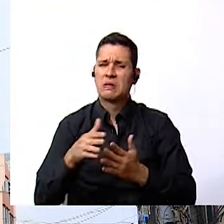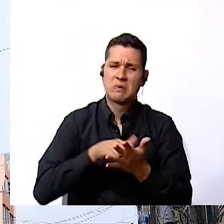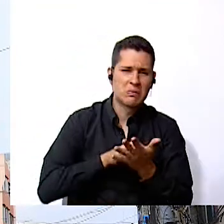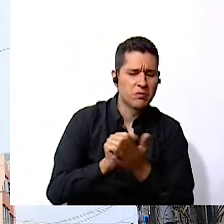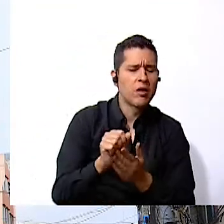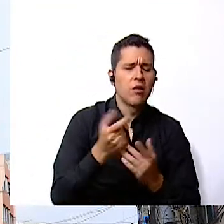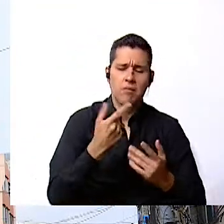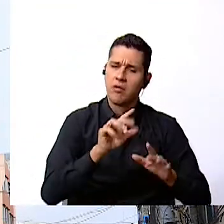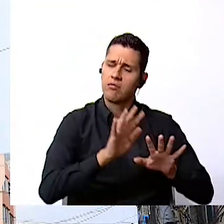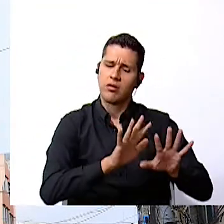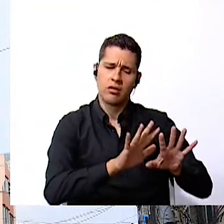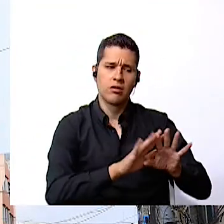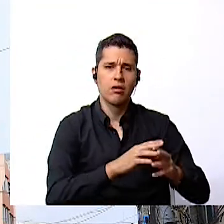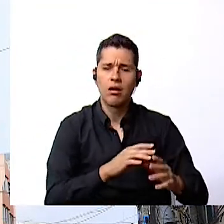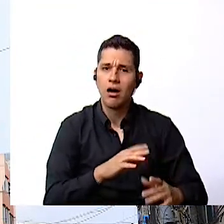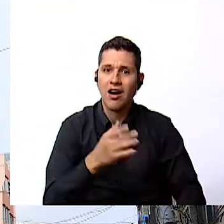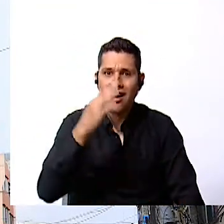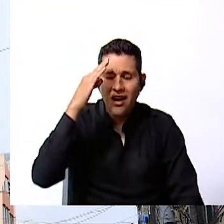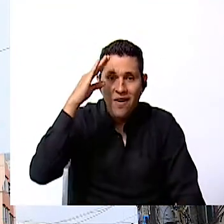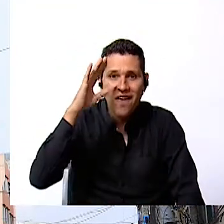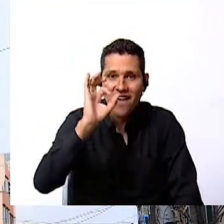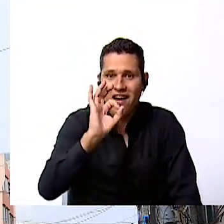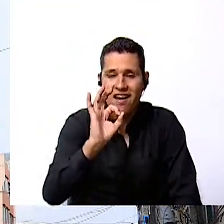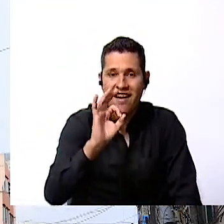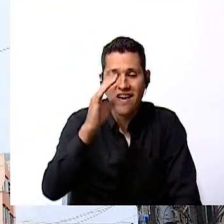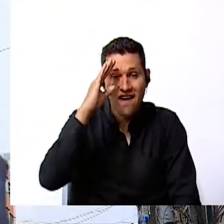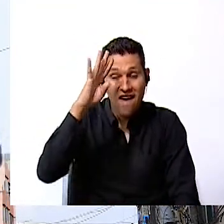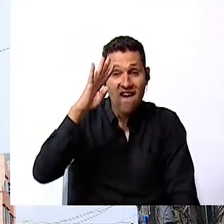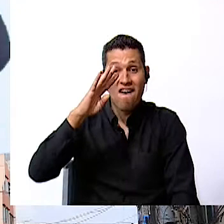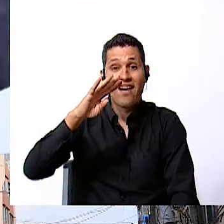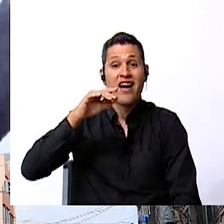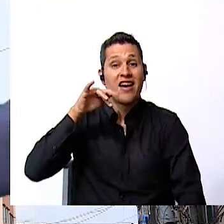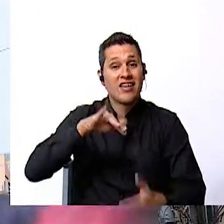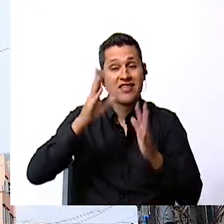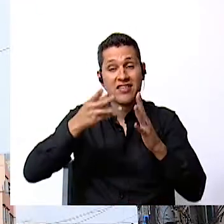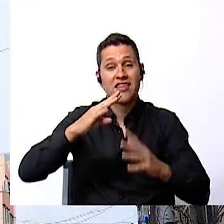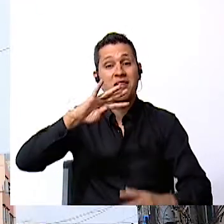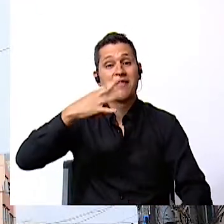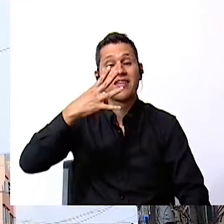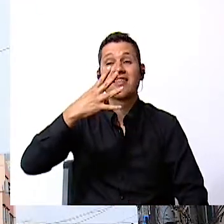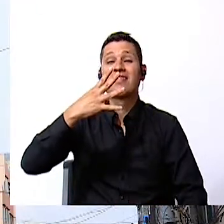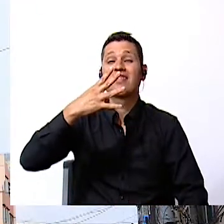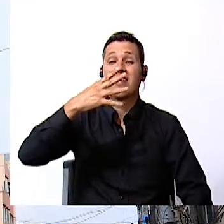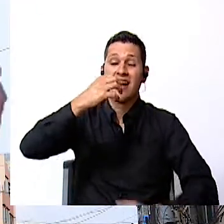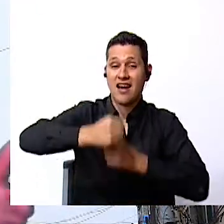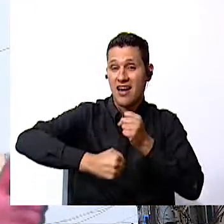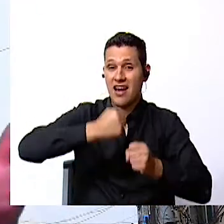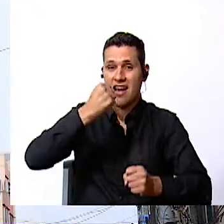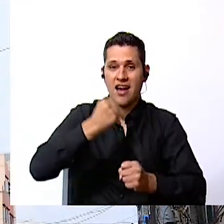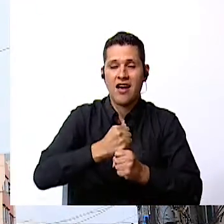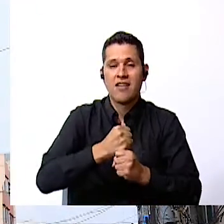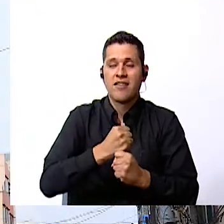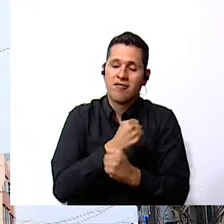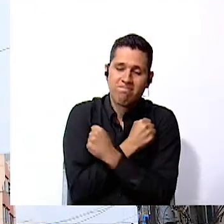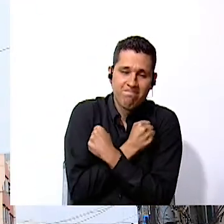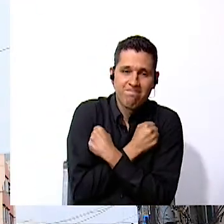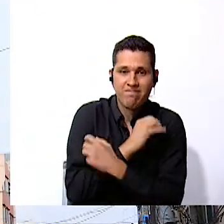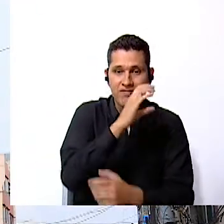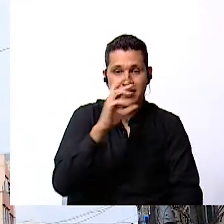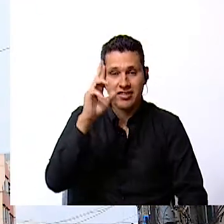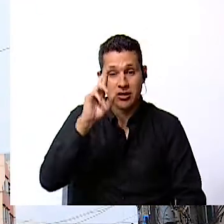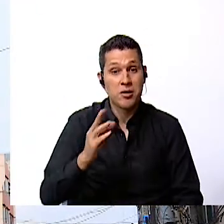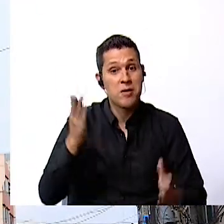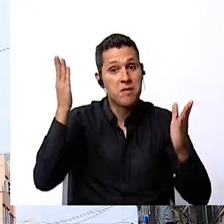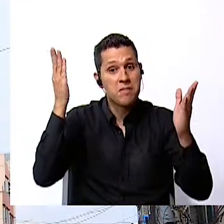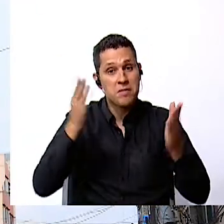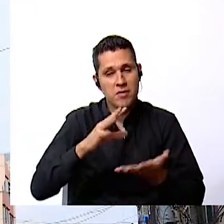worry. Hello! Hello, fourth grade students from all over Costa Rica. Welcome to Learning at